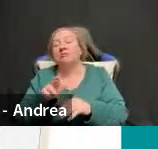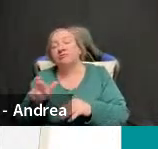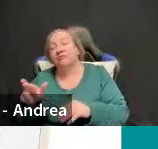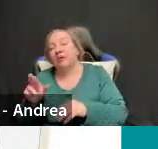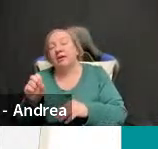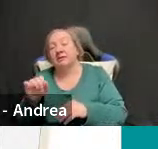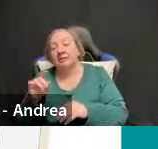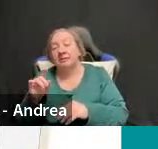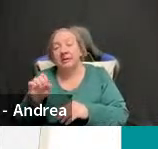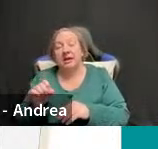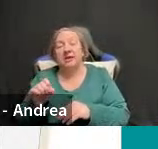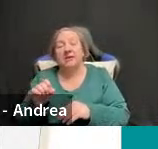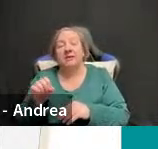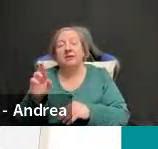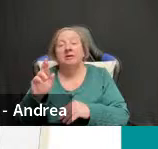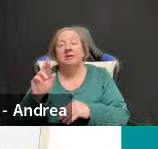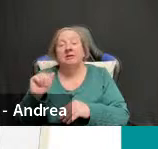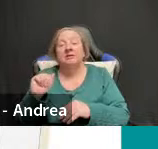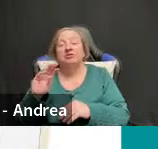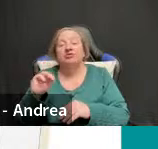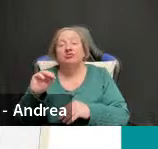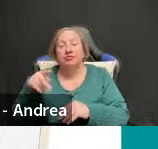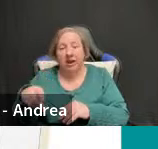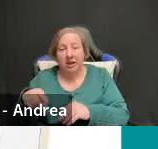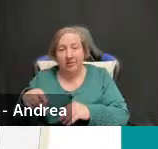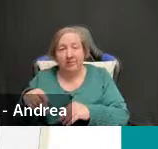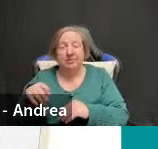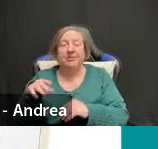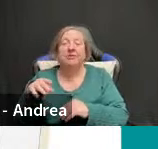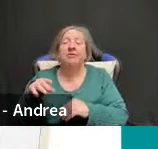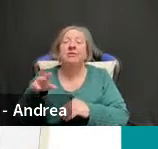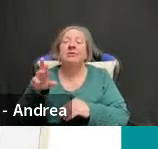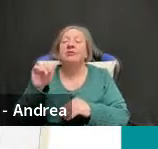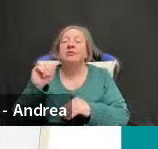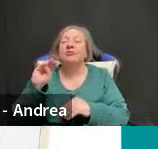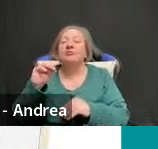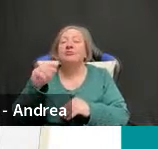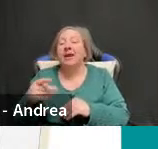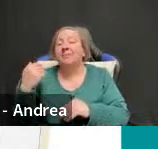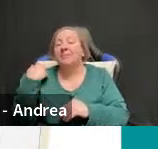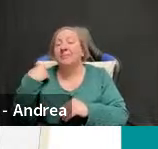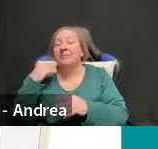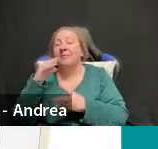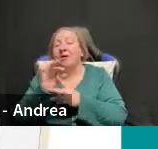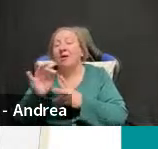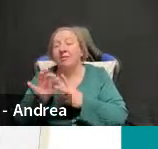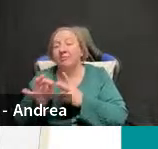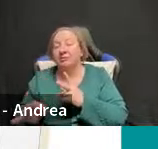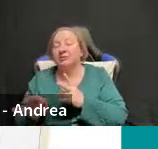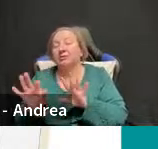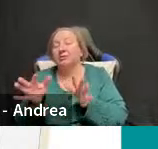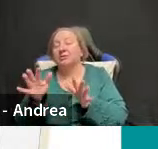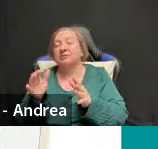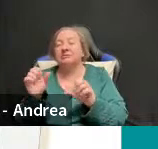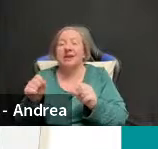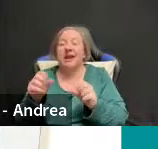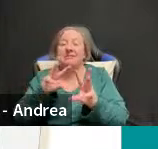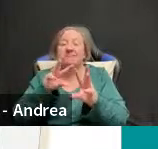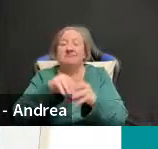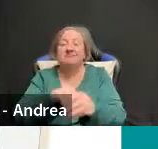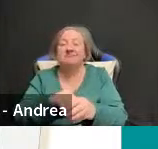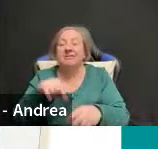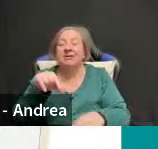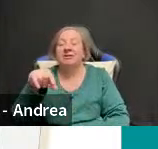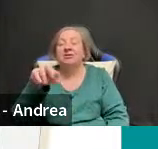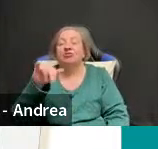that a ramp here. The ramp on the earlier options, we have some ability to sort of integrate it into the grade, which